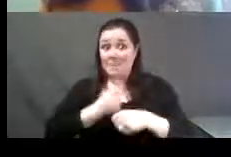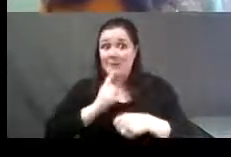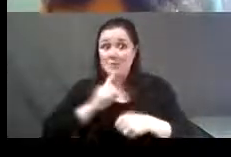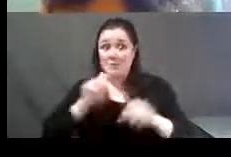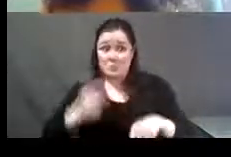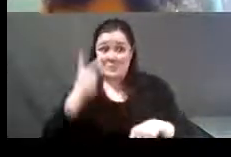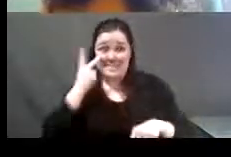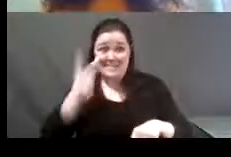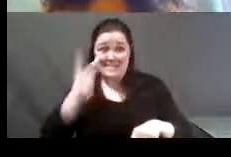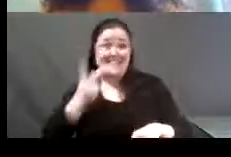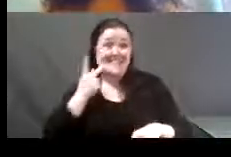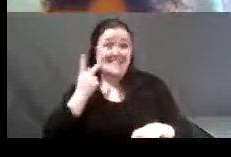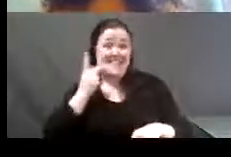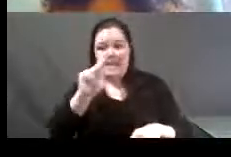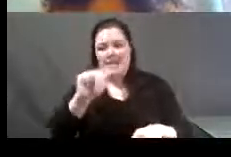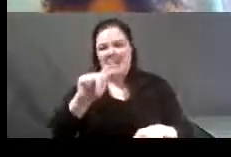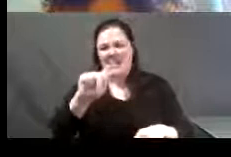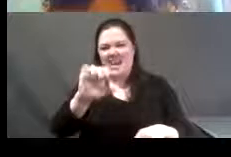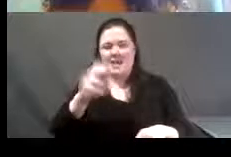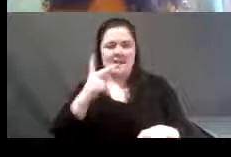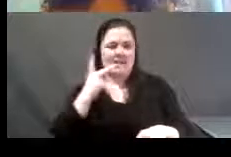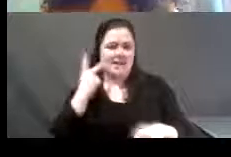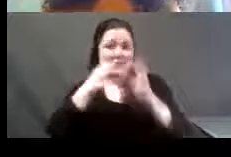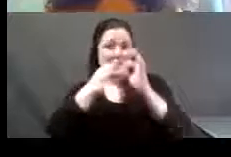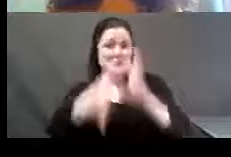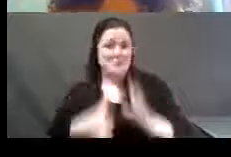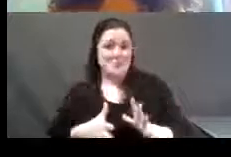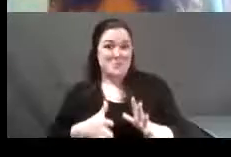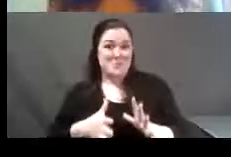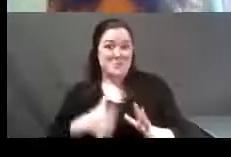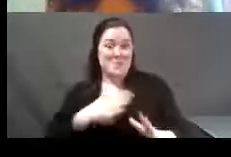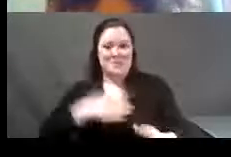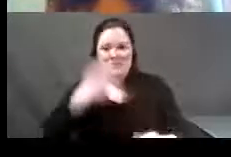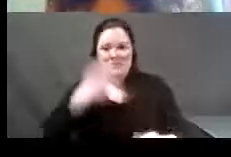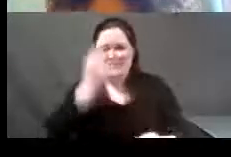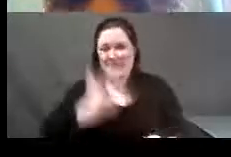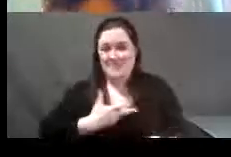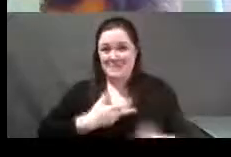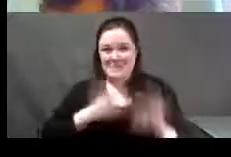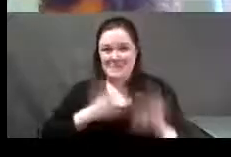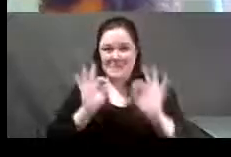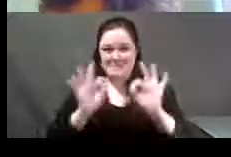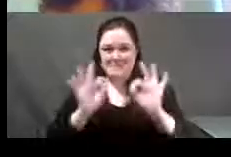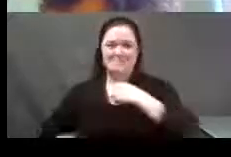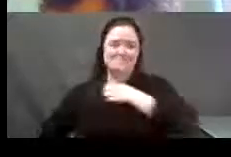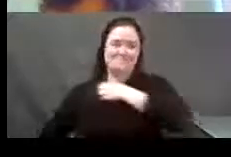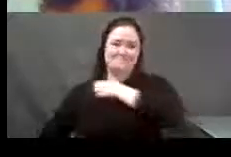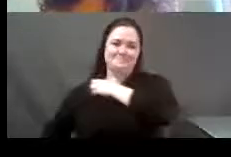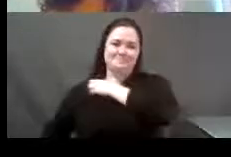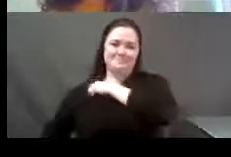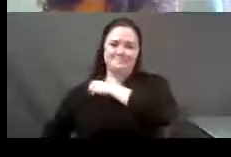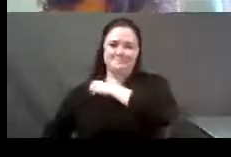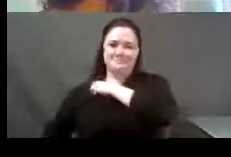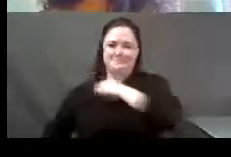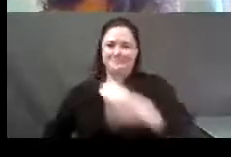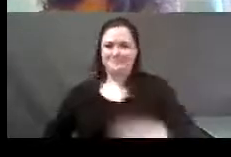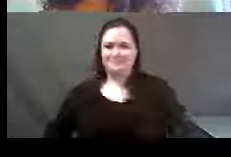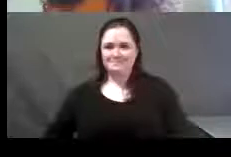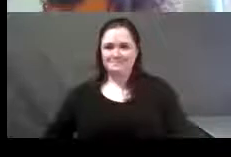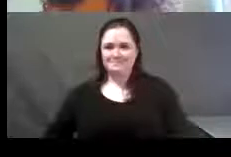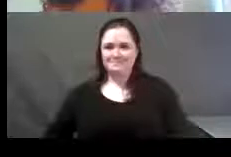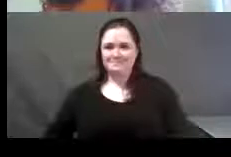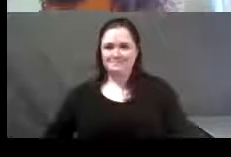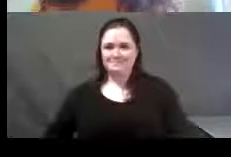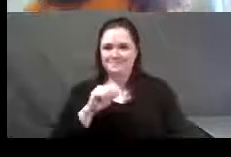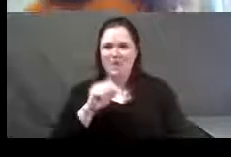okay? That would be fantastic. Well, I won't put any further ado. Oh, there's a